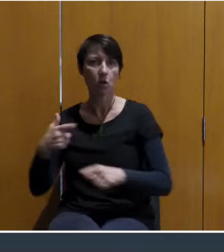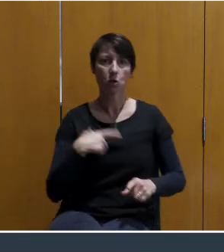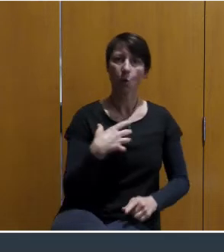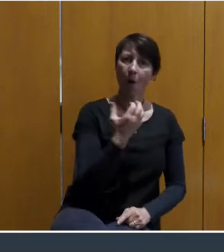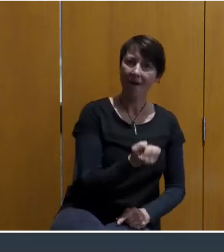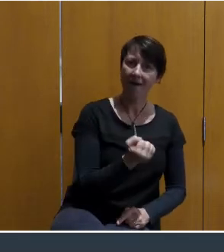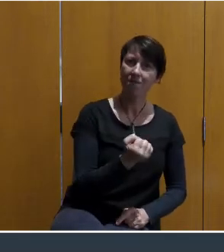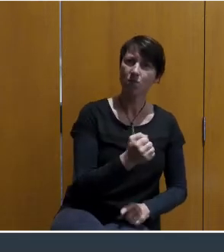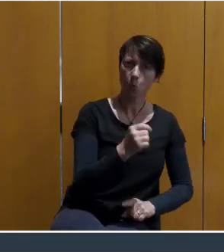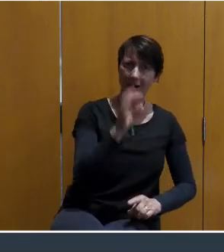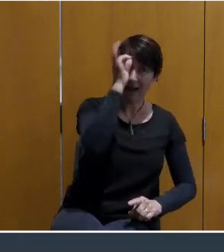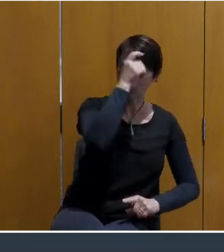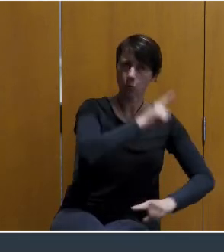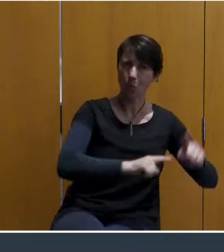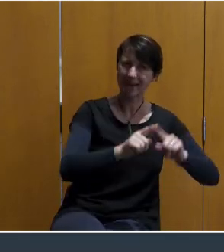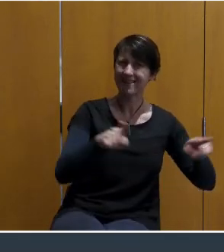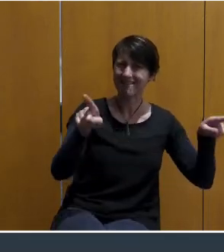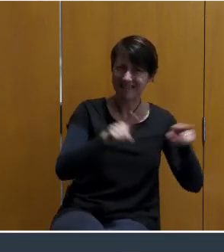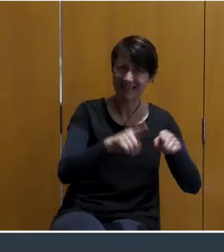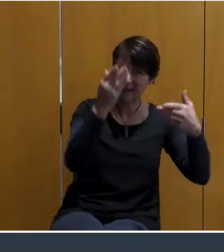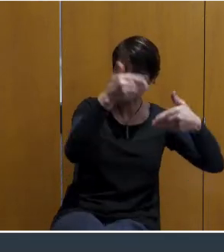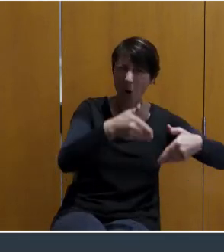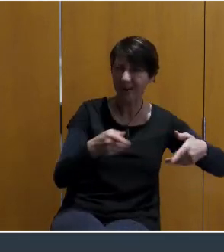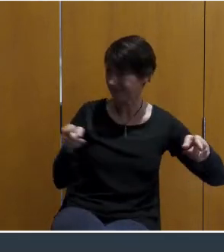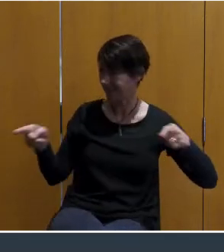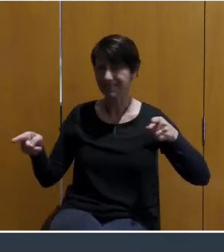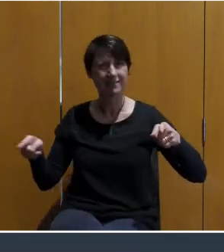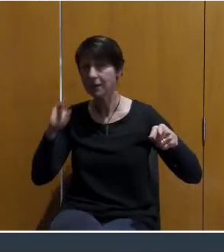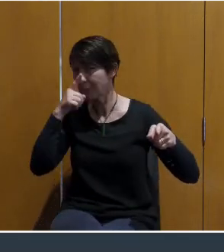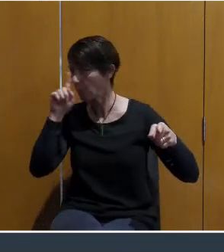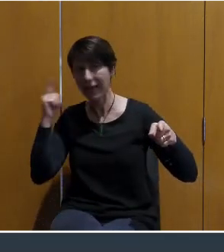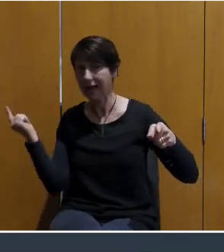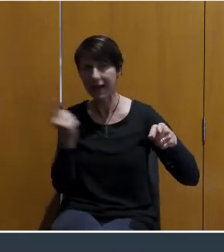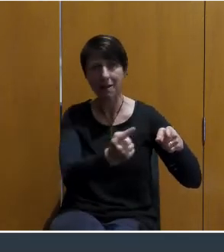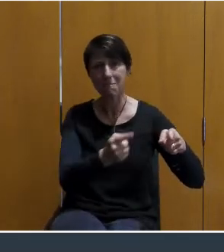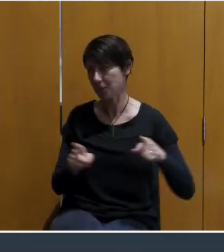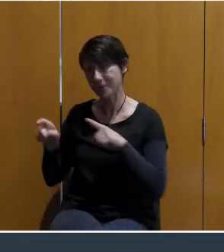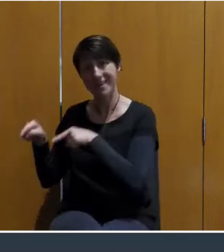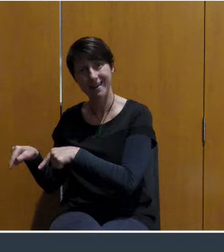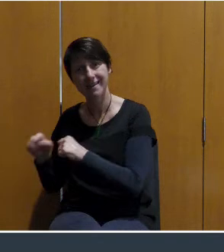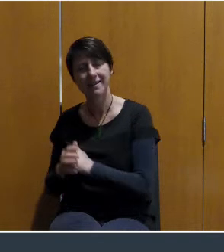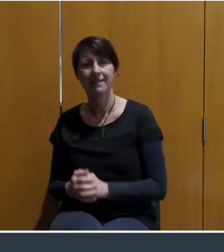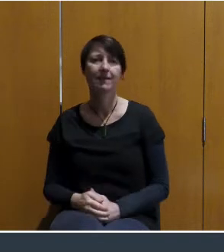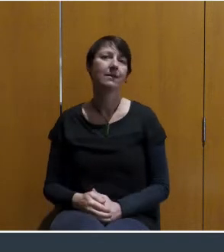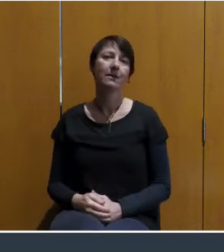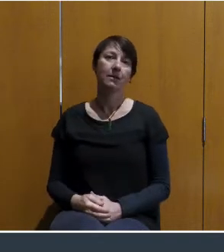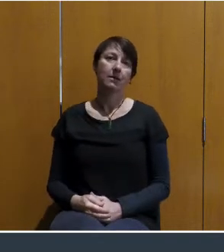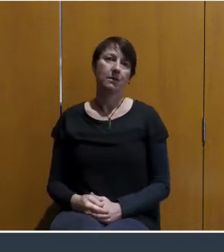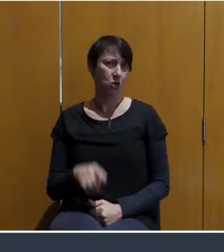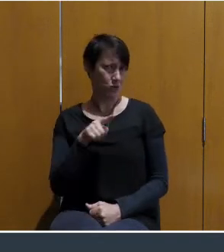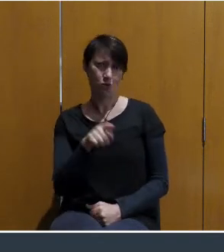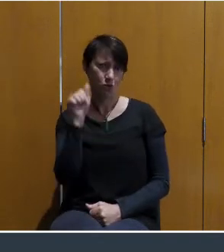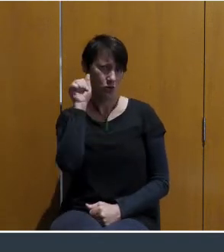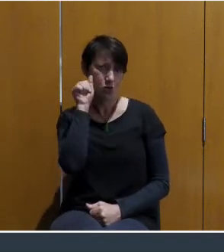their homework and realised that, especially given we do lease our training grounds from the Napier City Council.